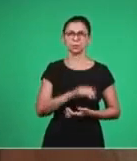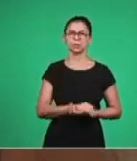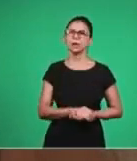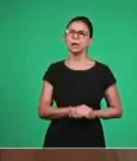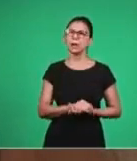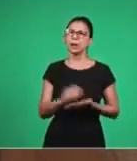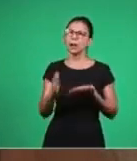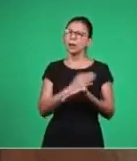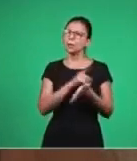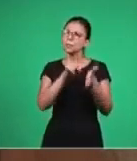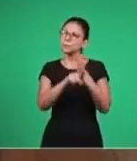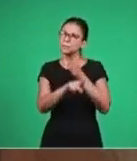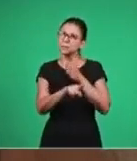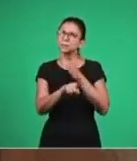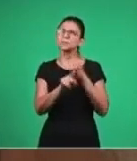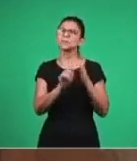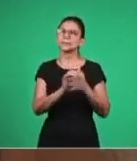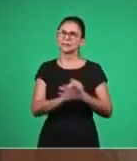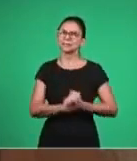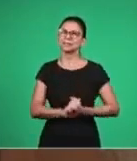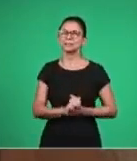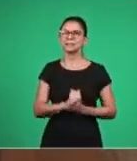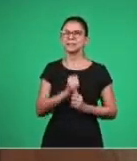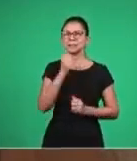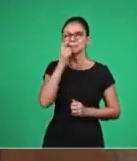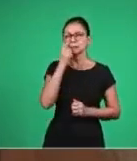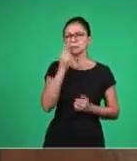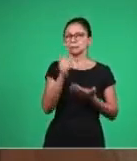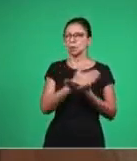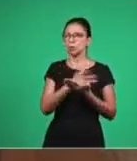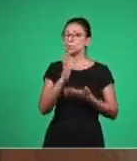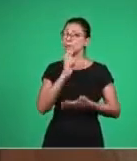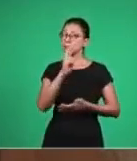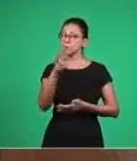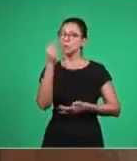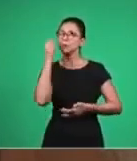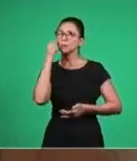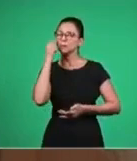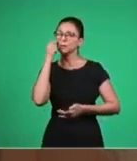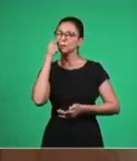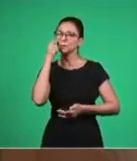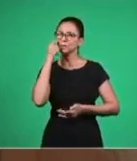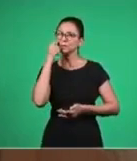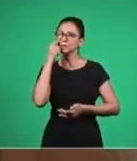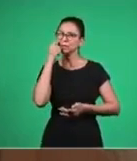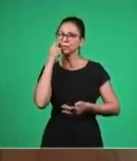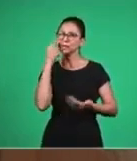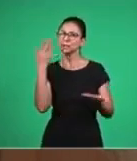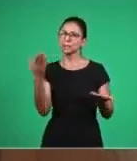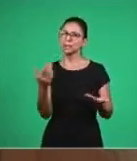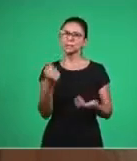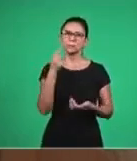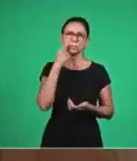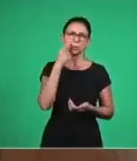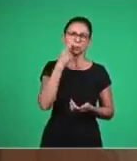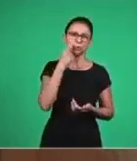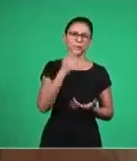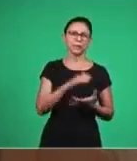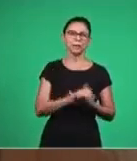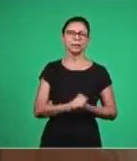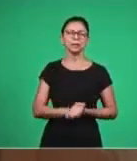pass the word to Pastor Gilson, and we're going to see if we can, we're going to make some questions and see if we can have some